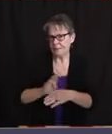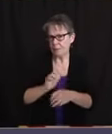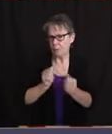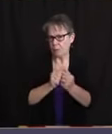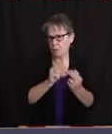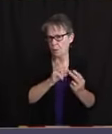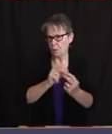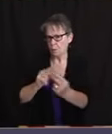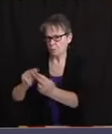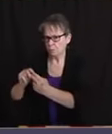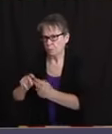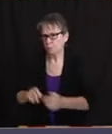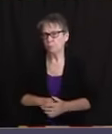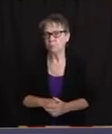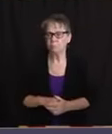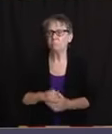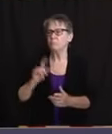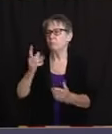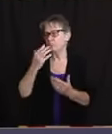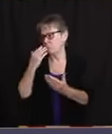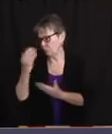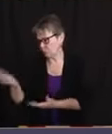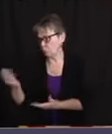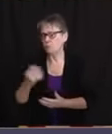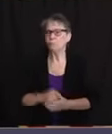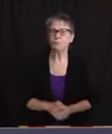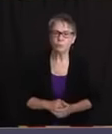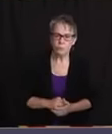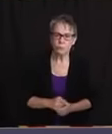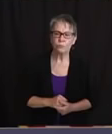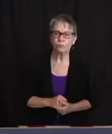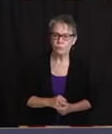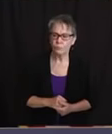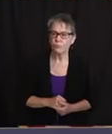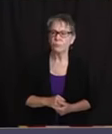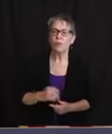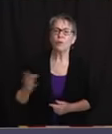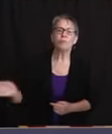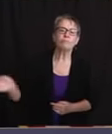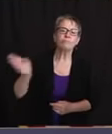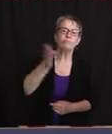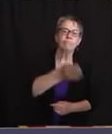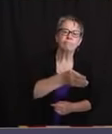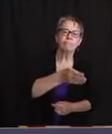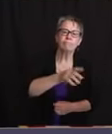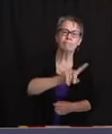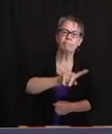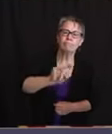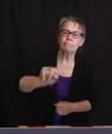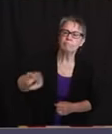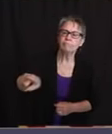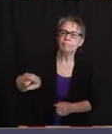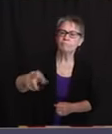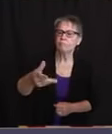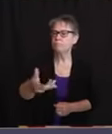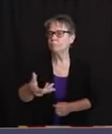you. Let's actually go back to front, and then we'll come back to Dave. Give us a second. We'll be with you in a sec. Ian? Governor, you've